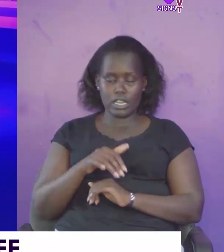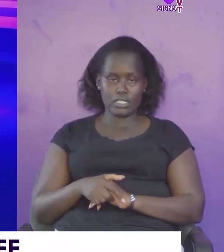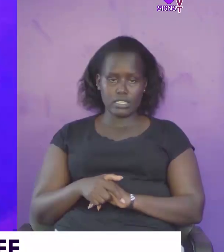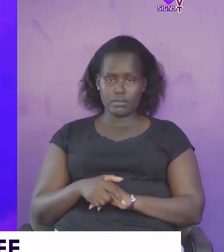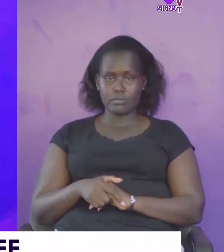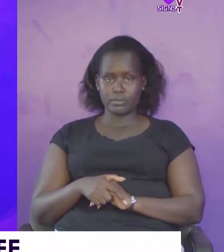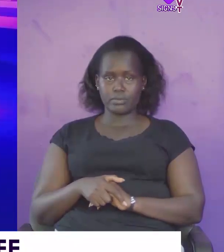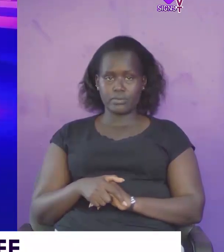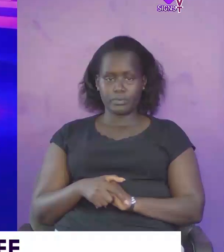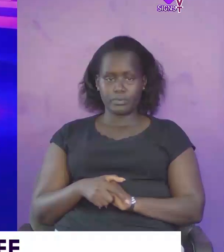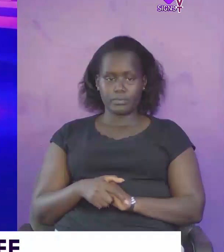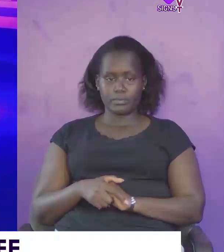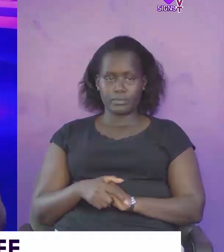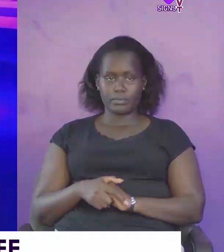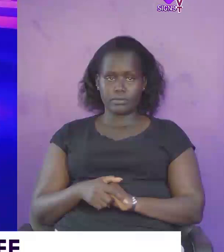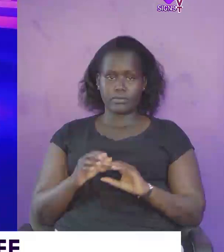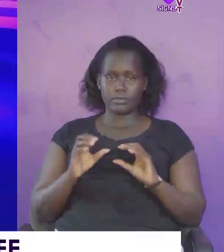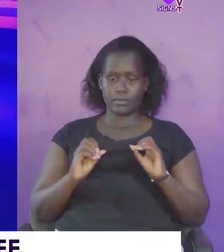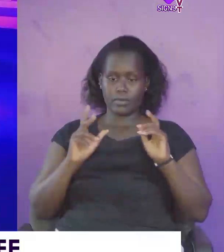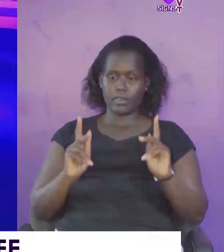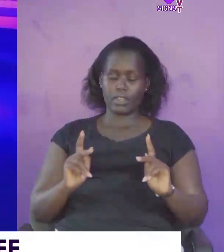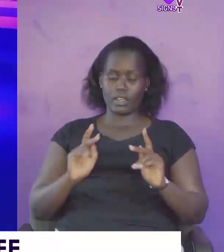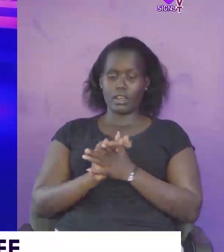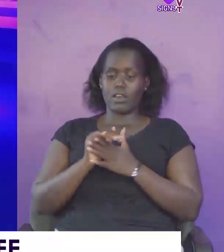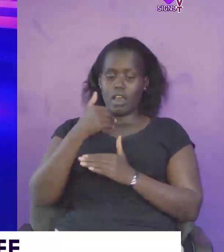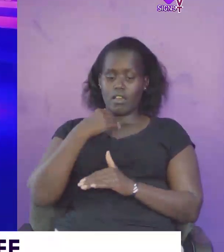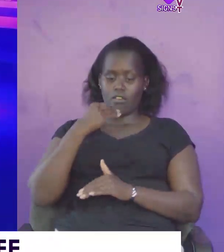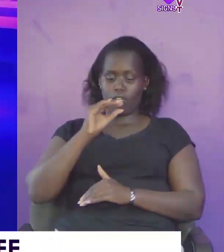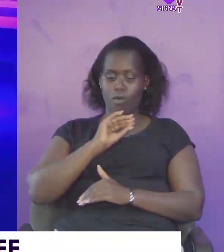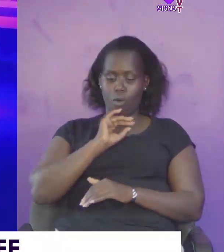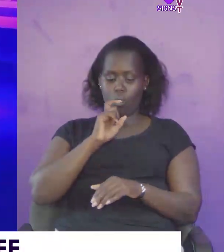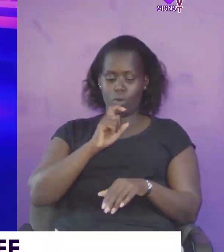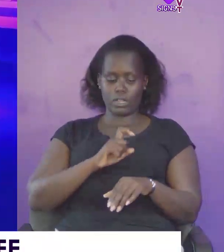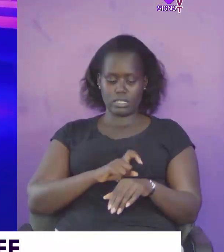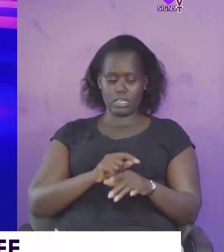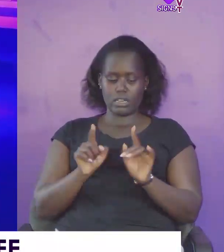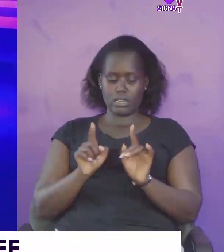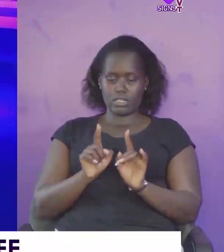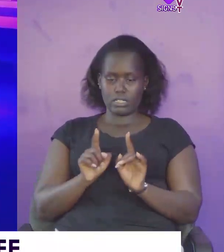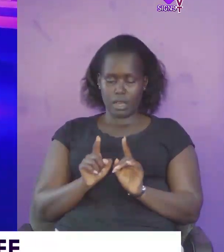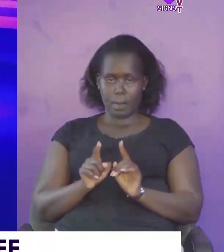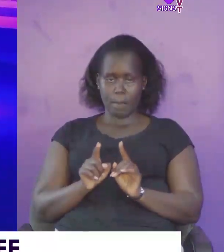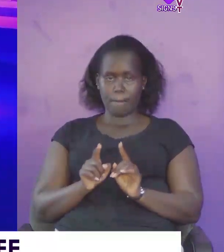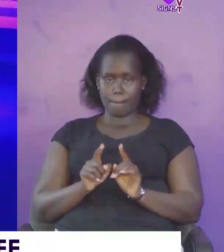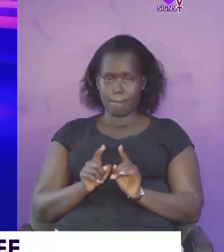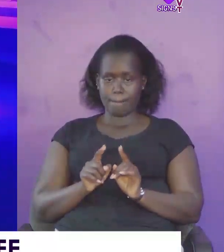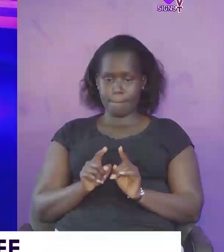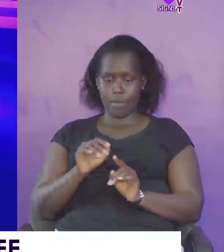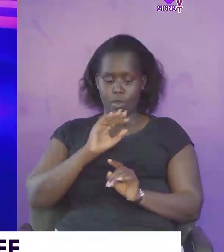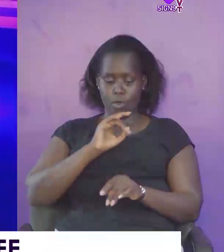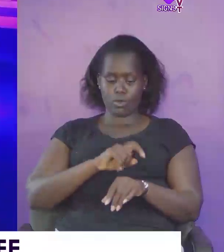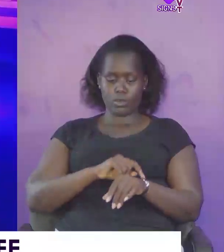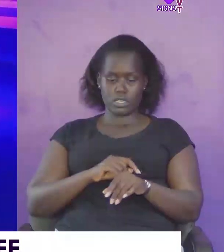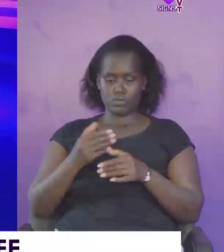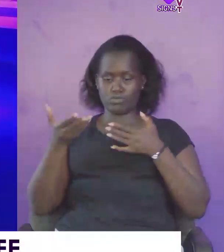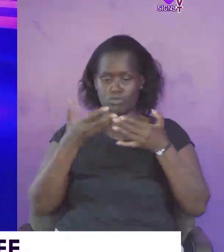think it's okay. They should have their own time and their own their own time to their own time to